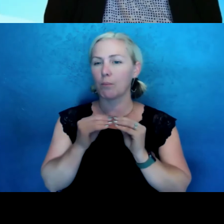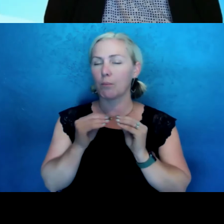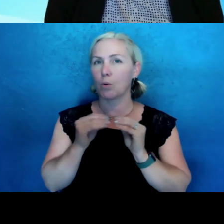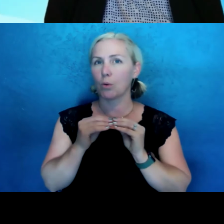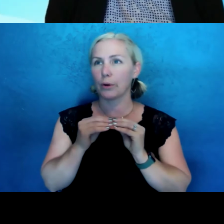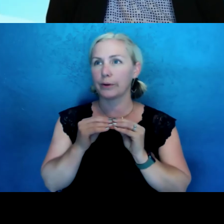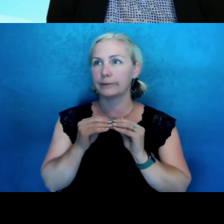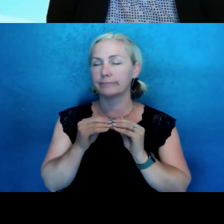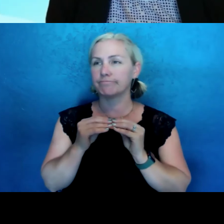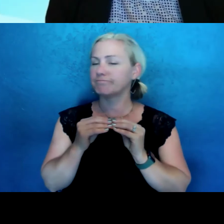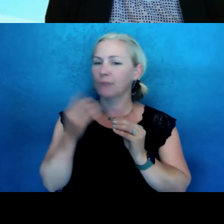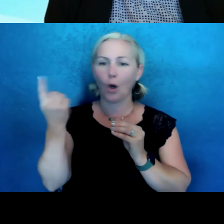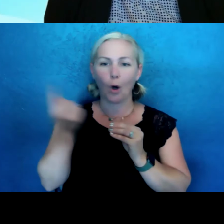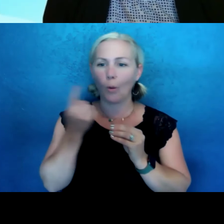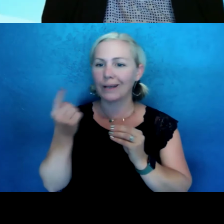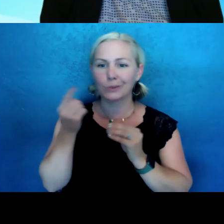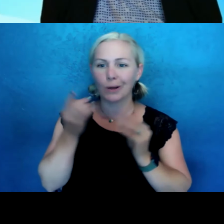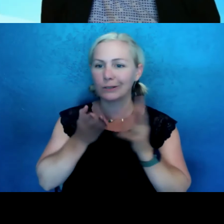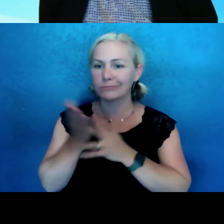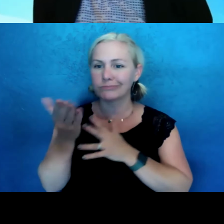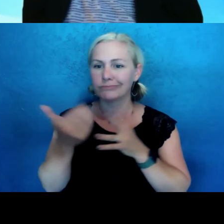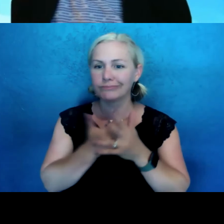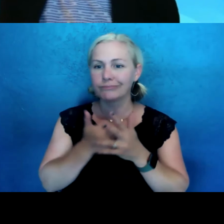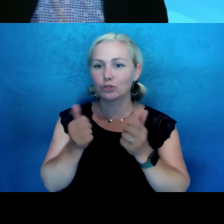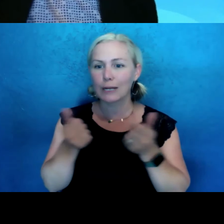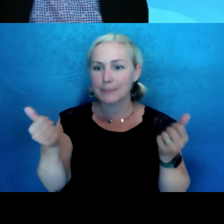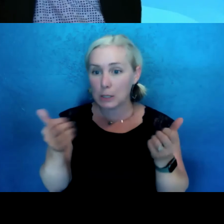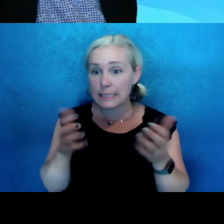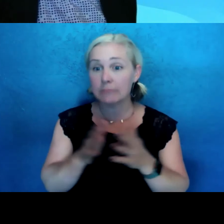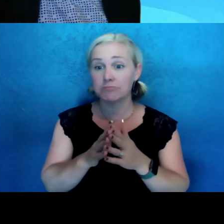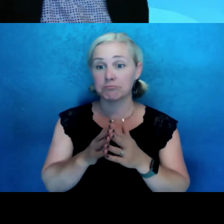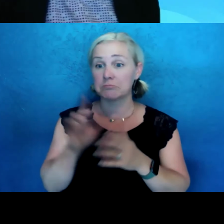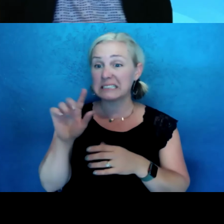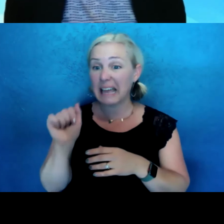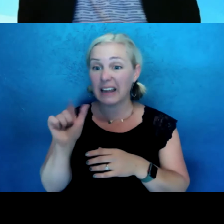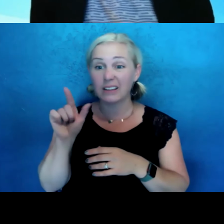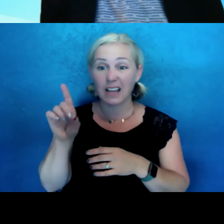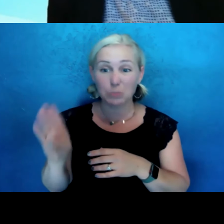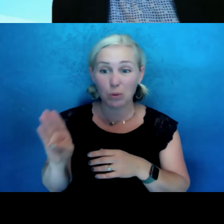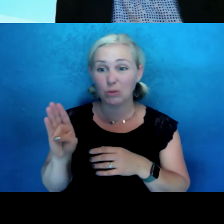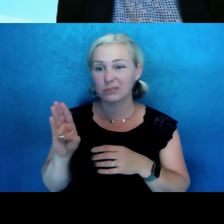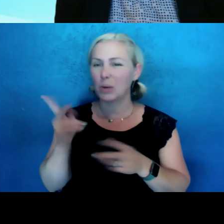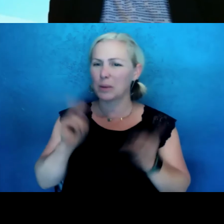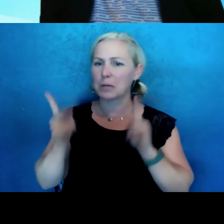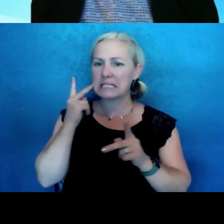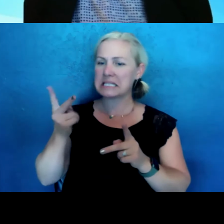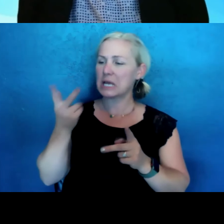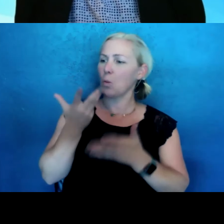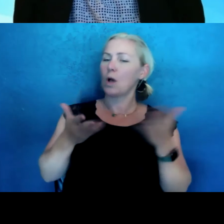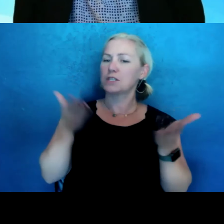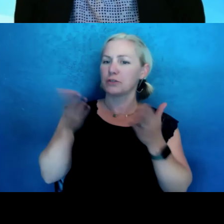always good to have transparency and data dashboards so that people can see what services are being provided and that they're being